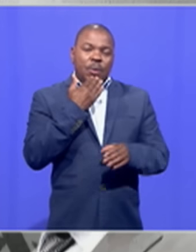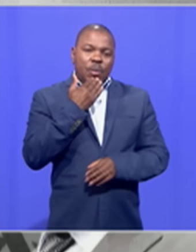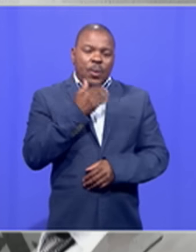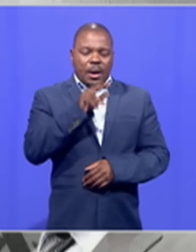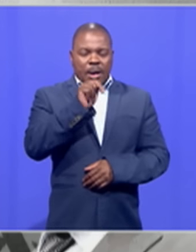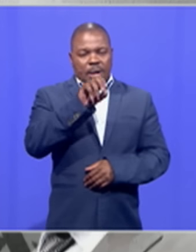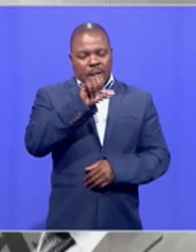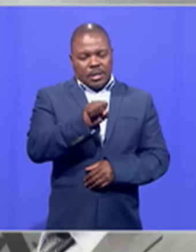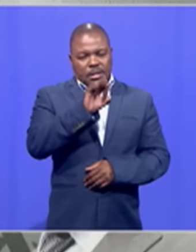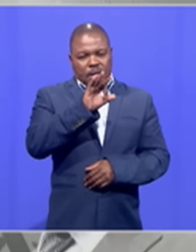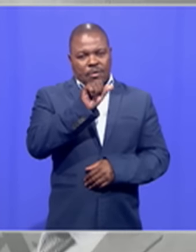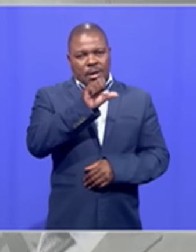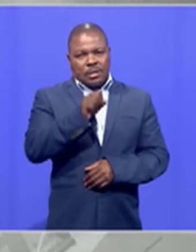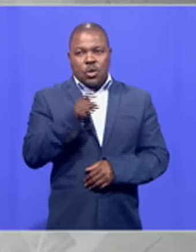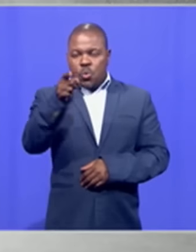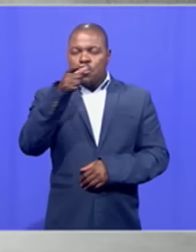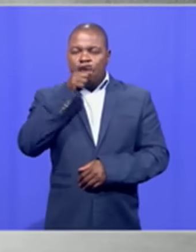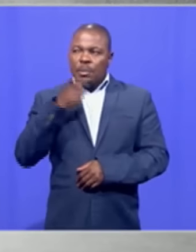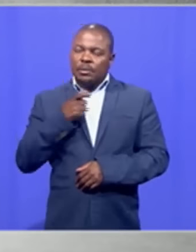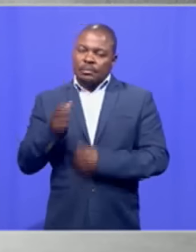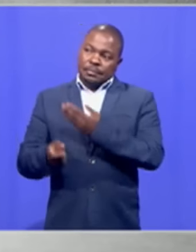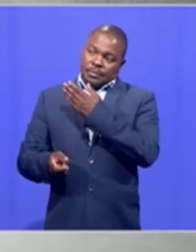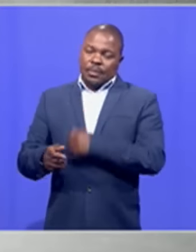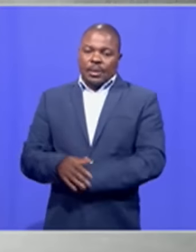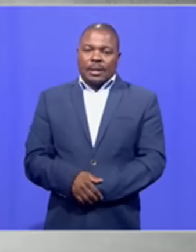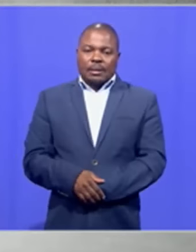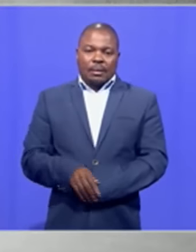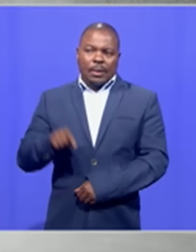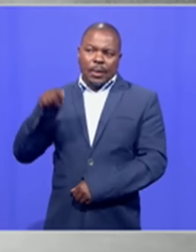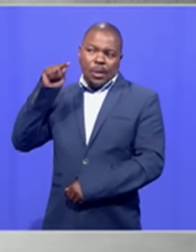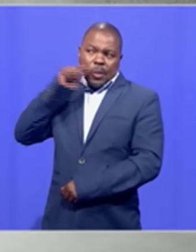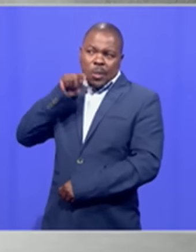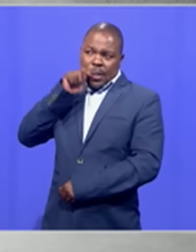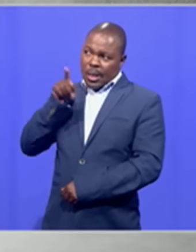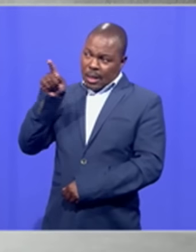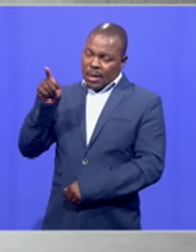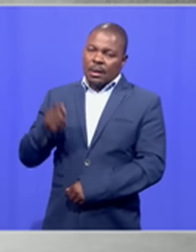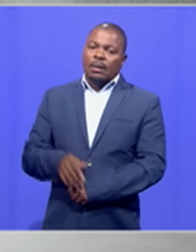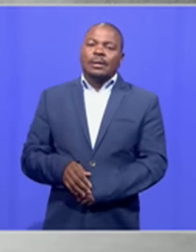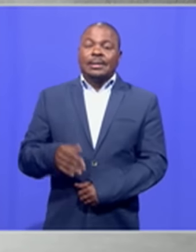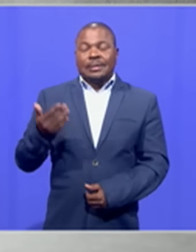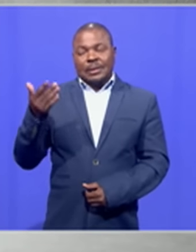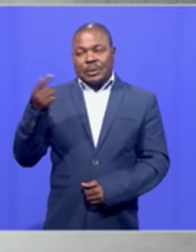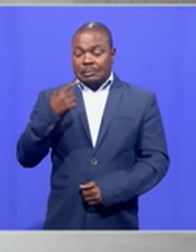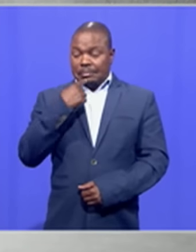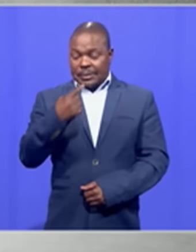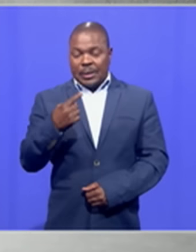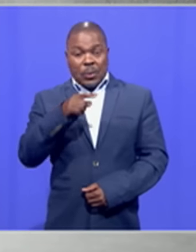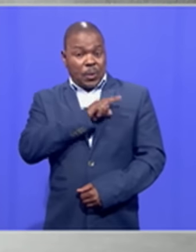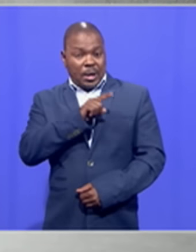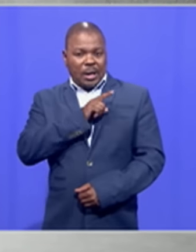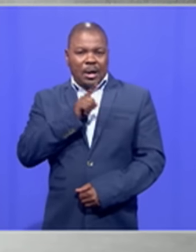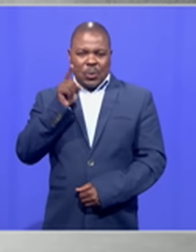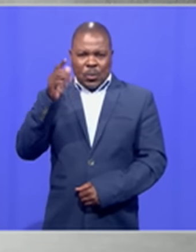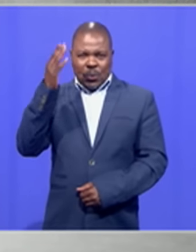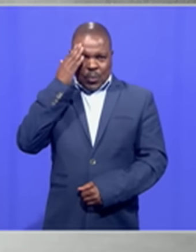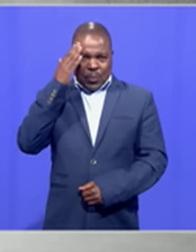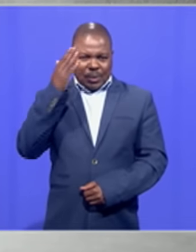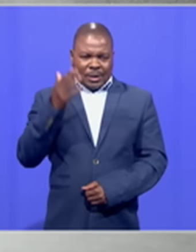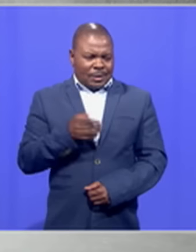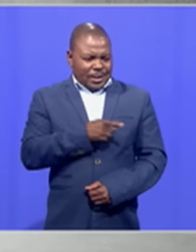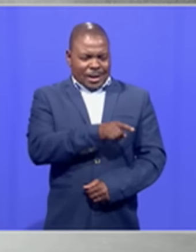NSFAS. A re bogele maikutlo. Enoch Godongwana a se bolelago o to a tseba gabotse gore a se ba ya mefelo le